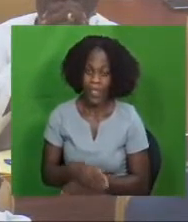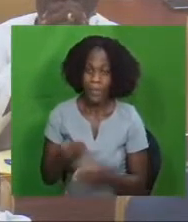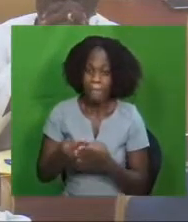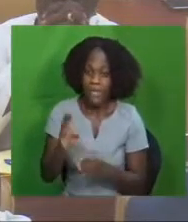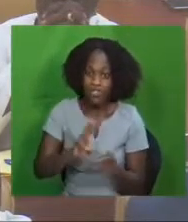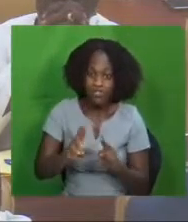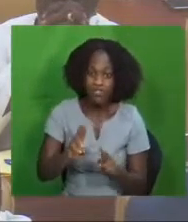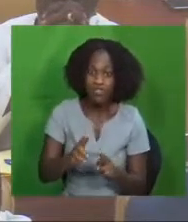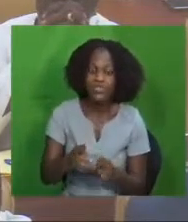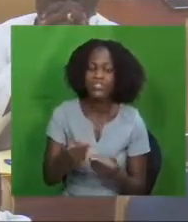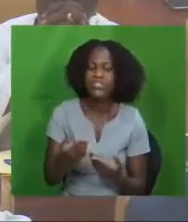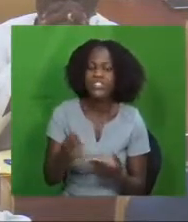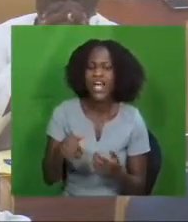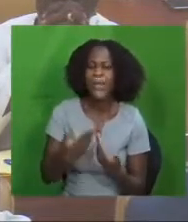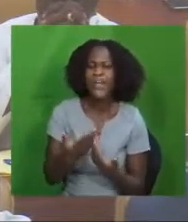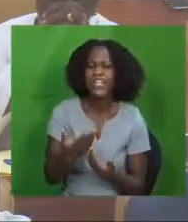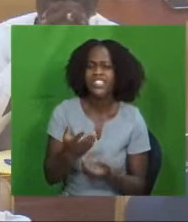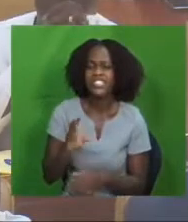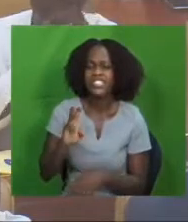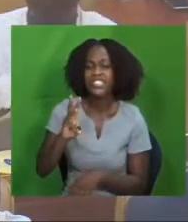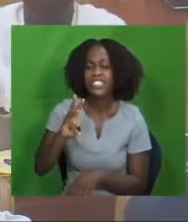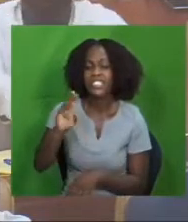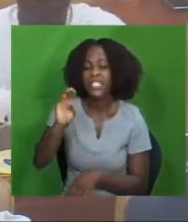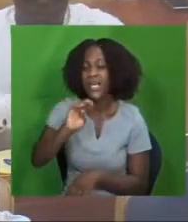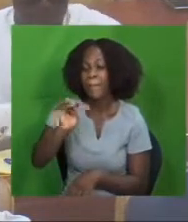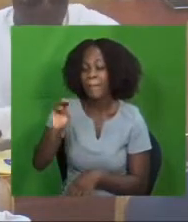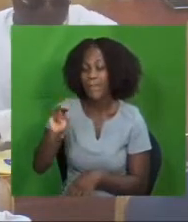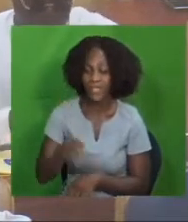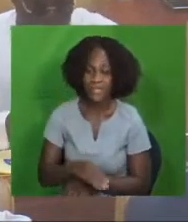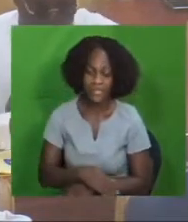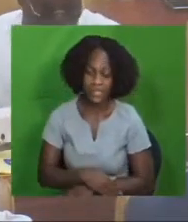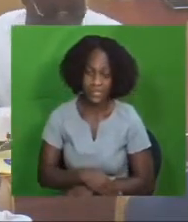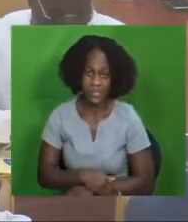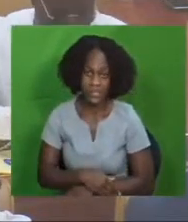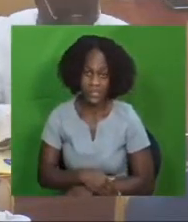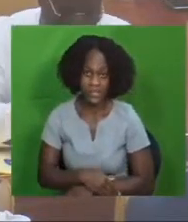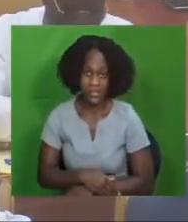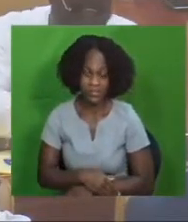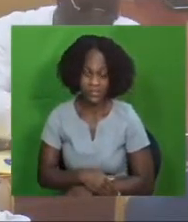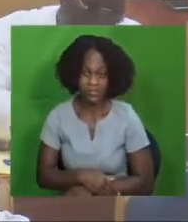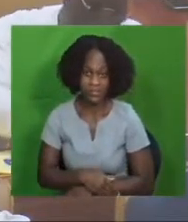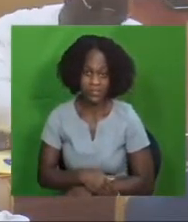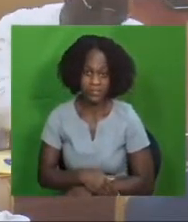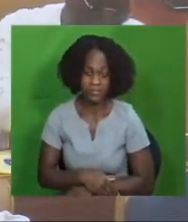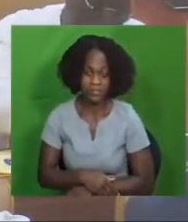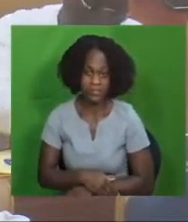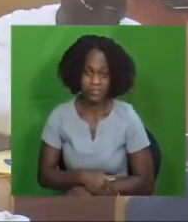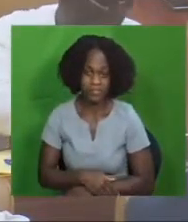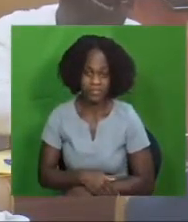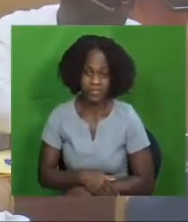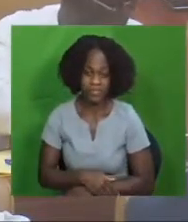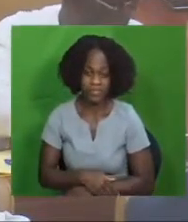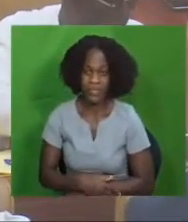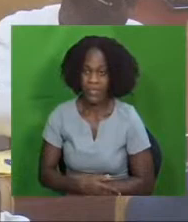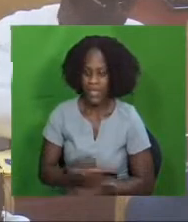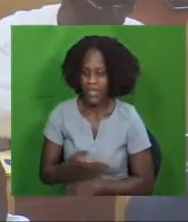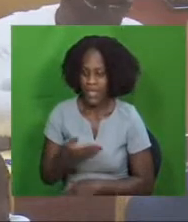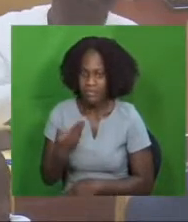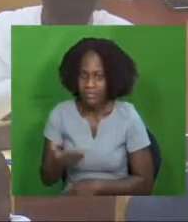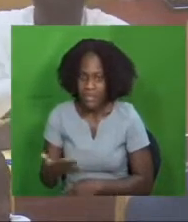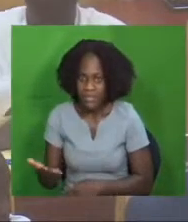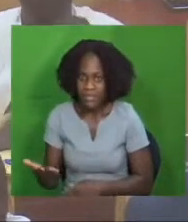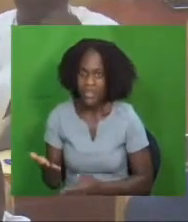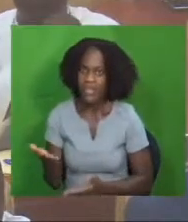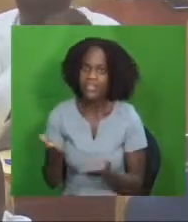out of that, that will give us 1.6 billion Ghana cedis. Mr. Speaker, the goods and services budget is